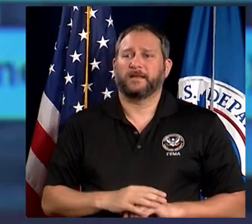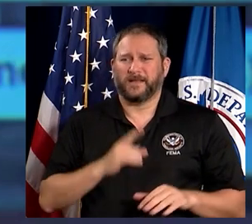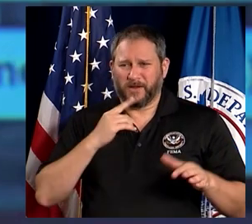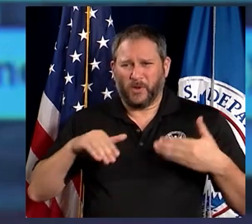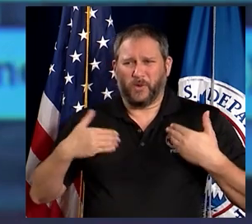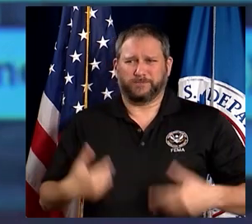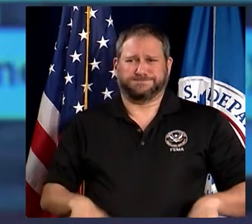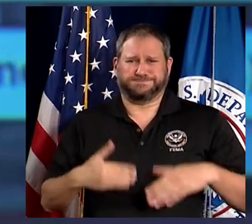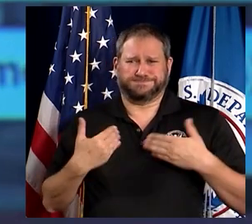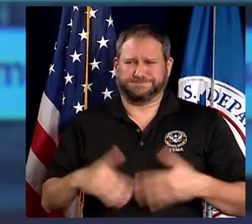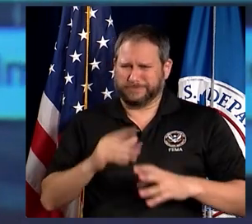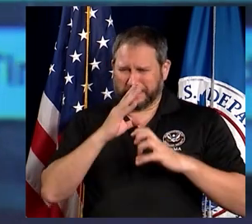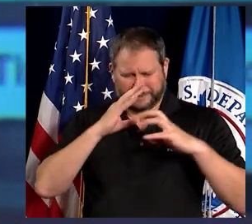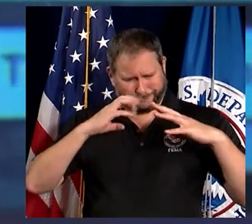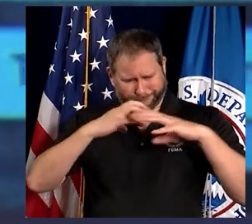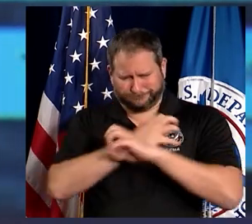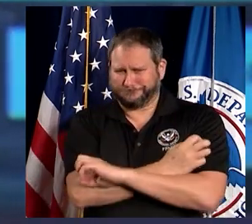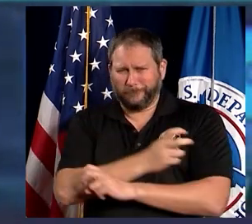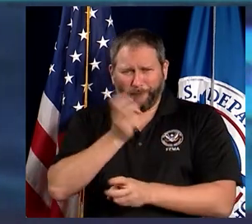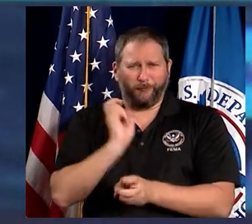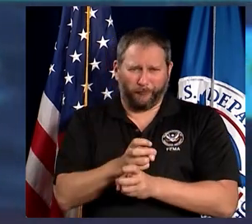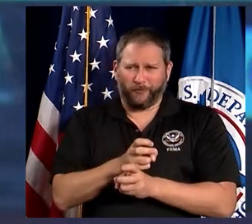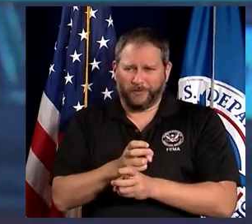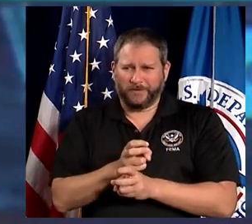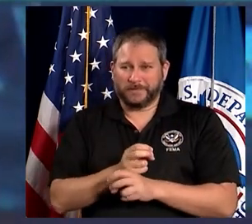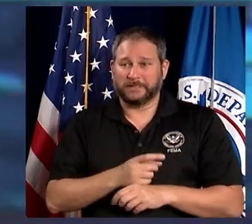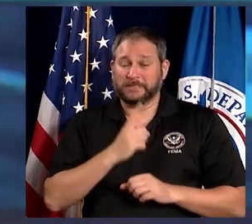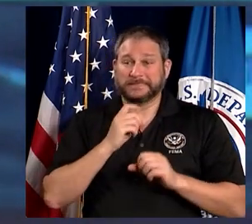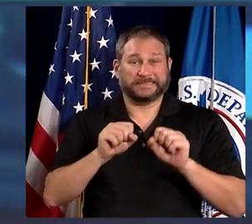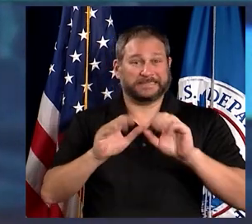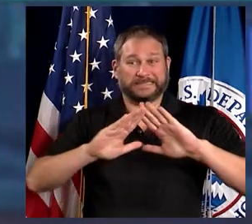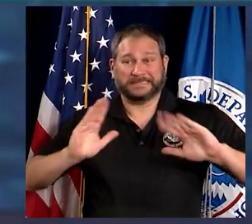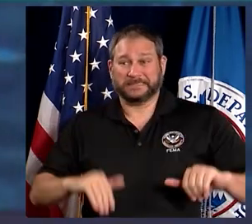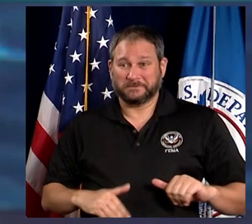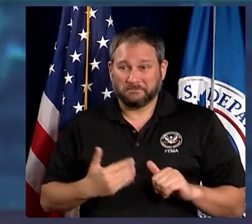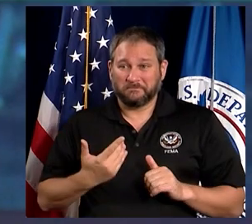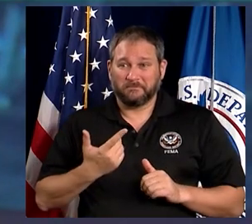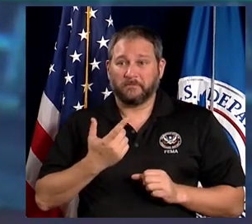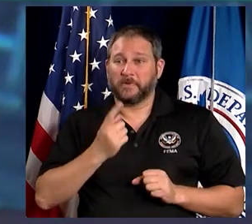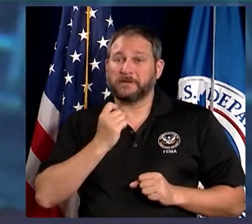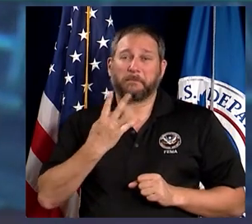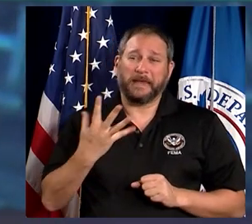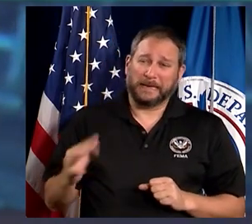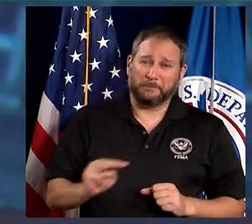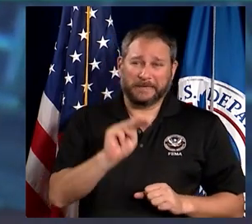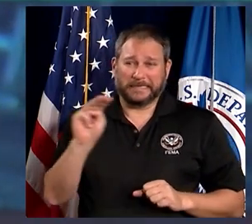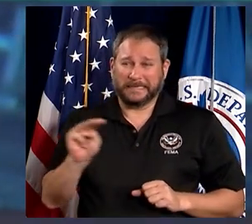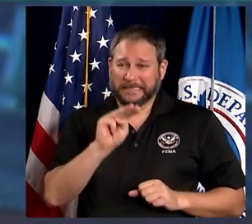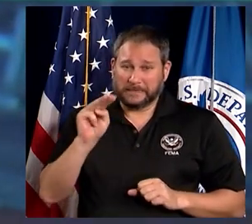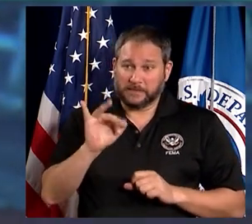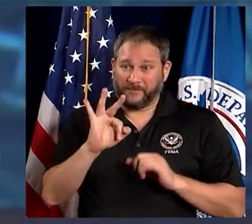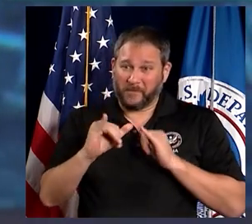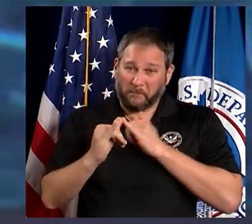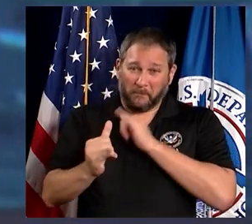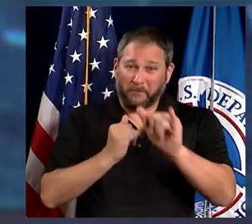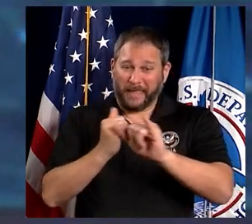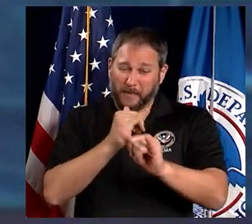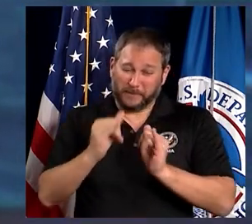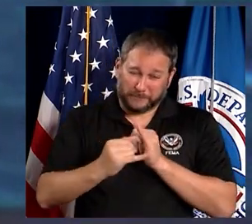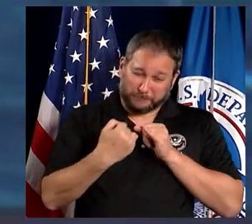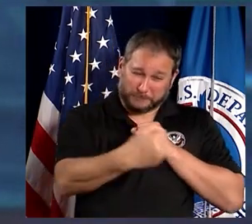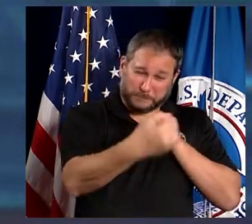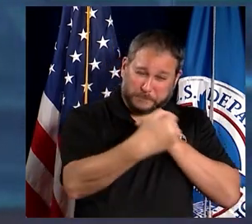is extensive. We're talking millions of miles of high and low voltage power lines and